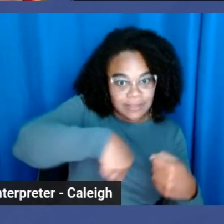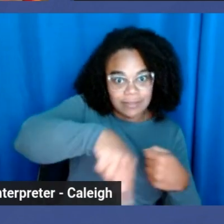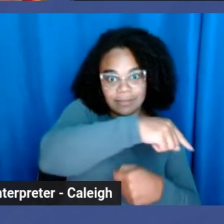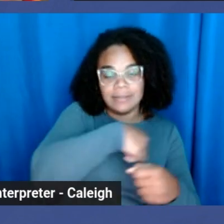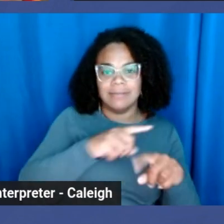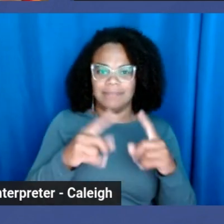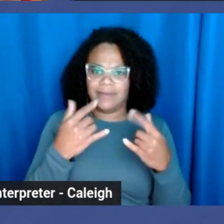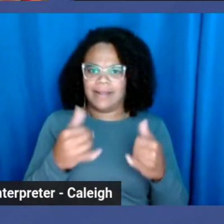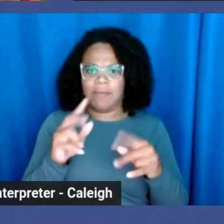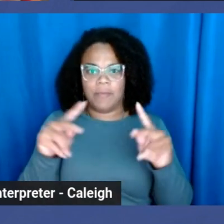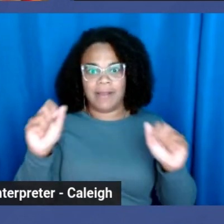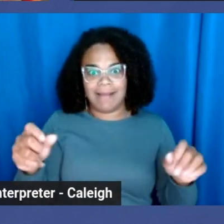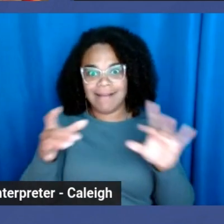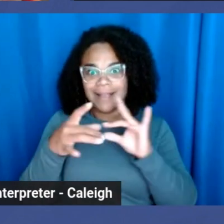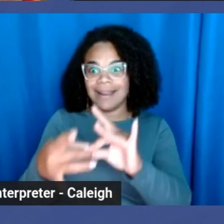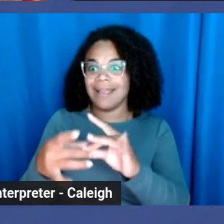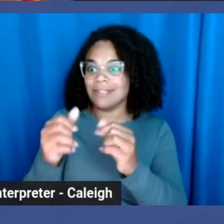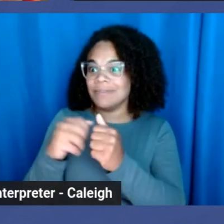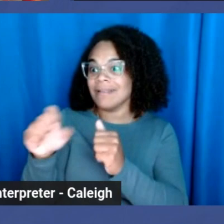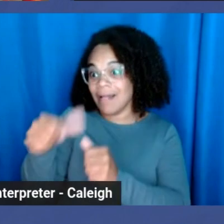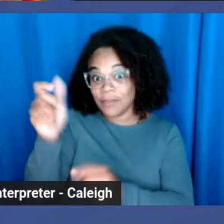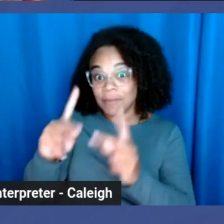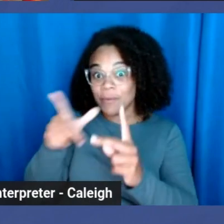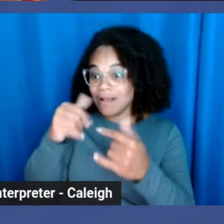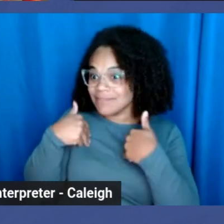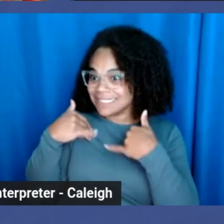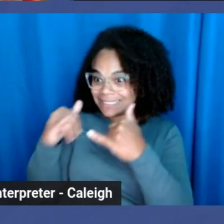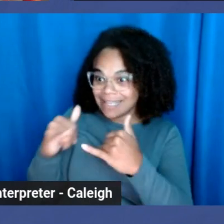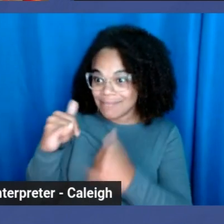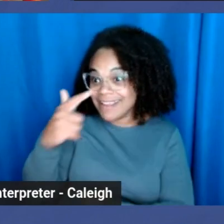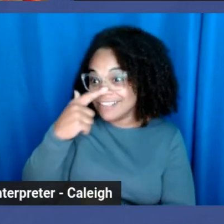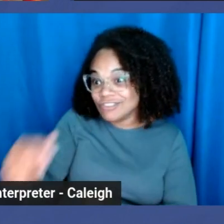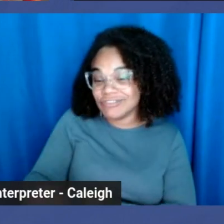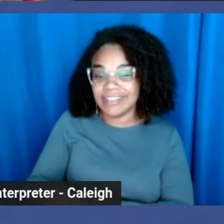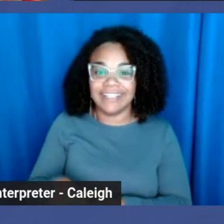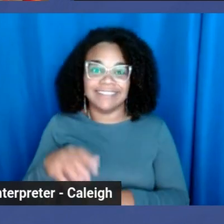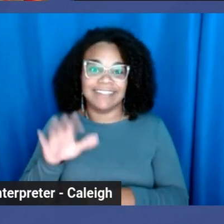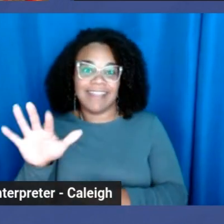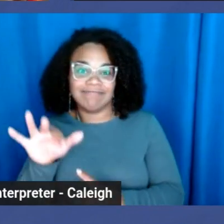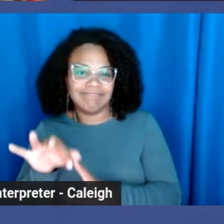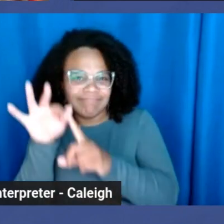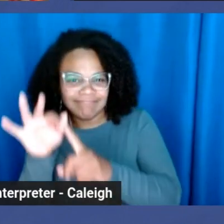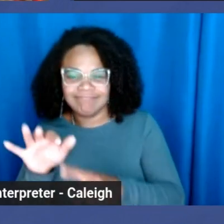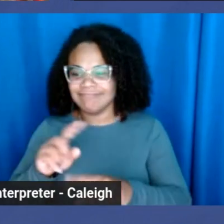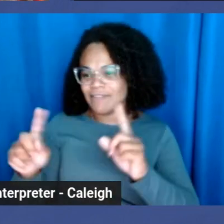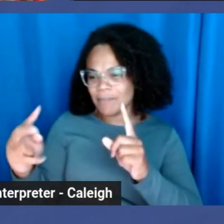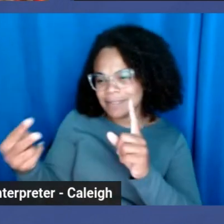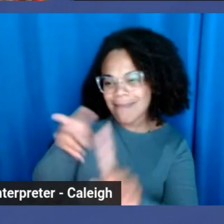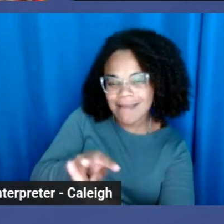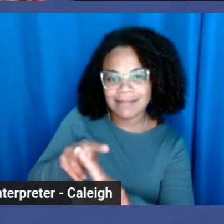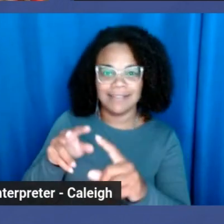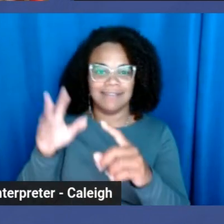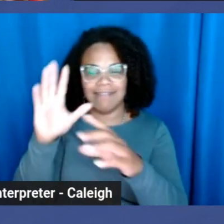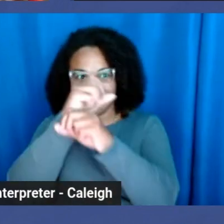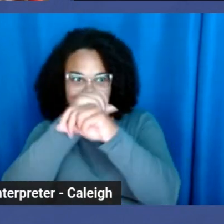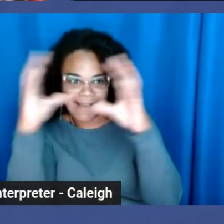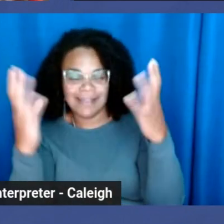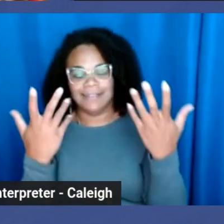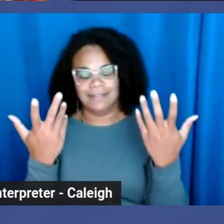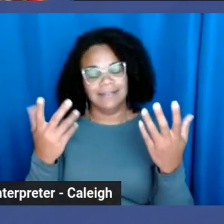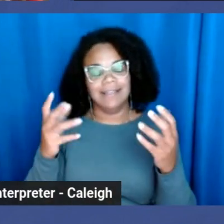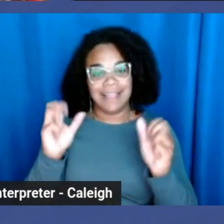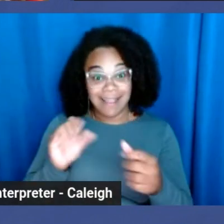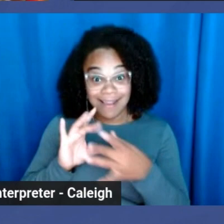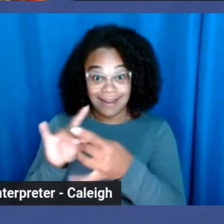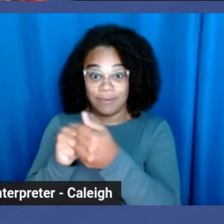can connect with others who share their interests and quirks and kinks and views, and no matter where they are in real